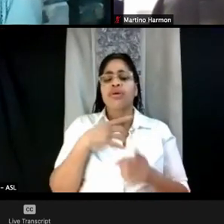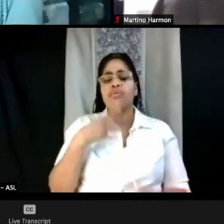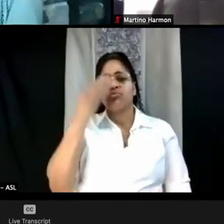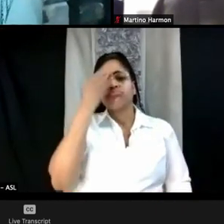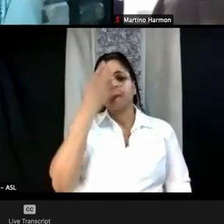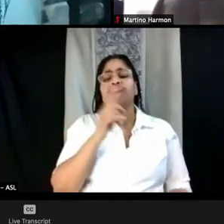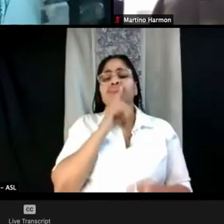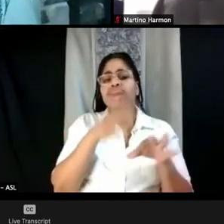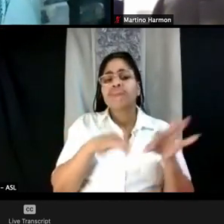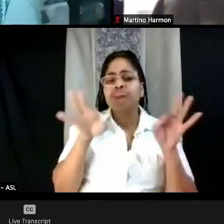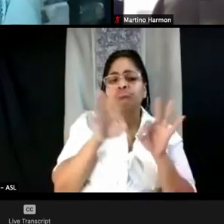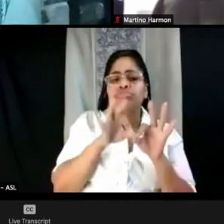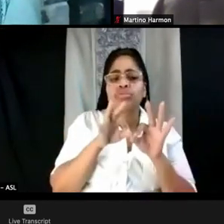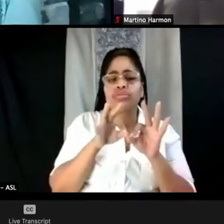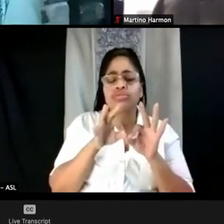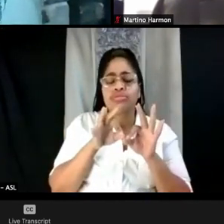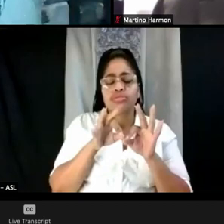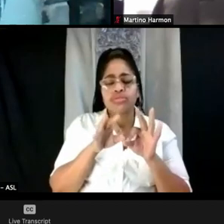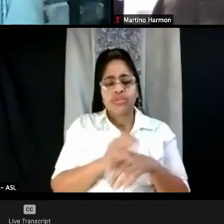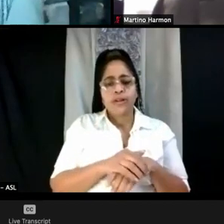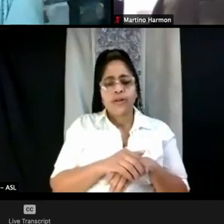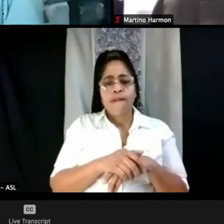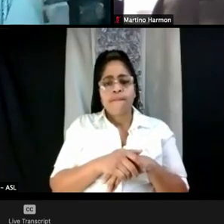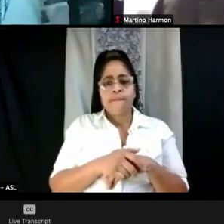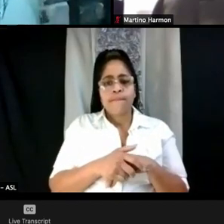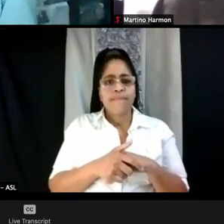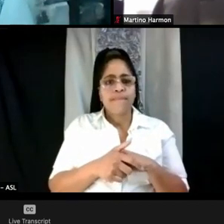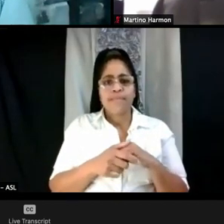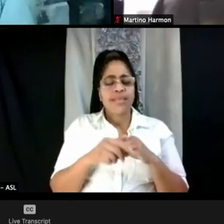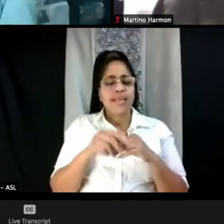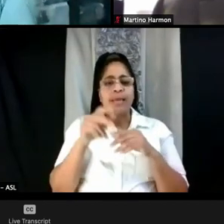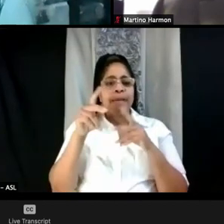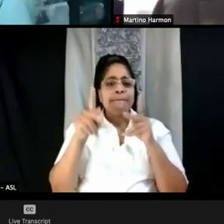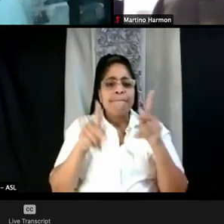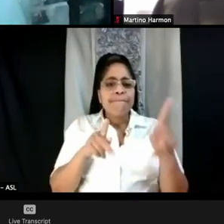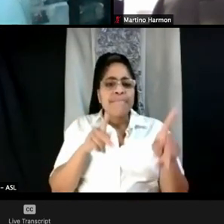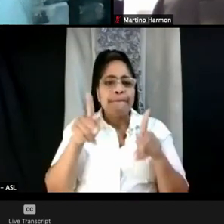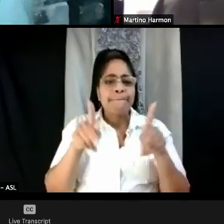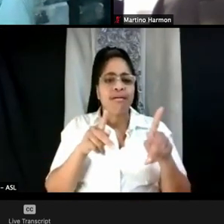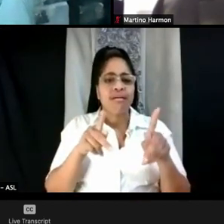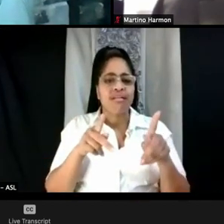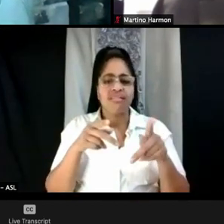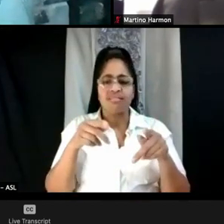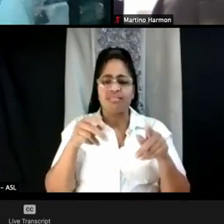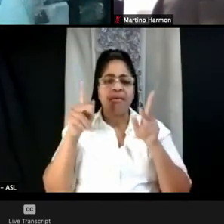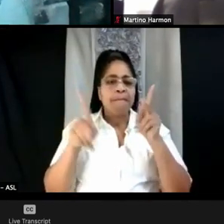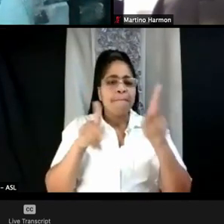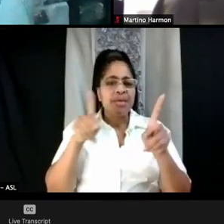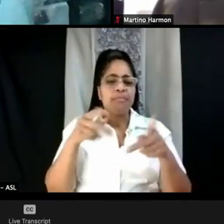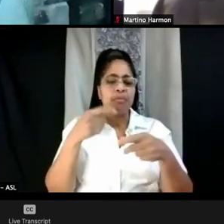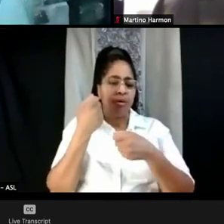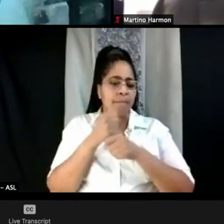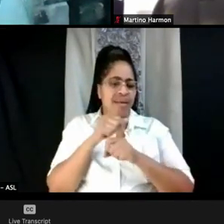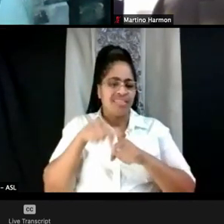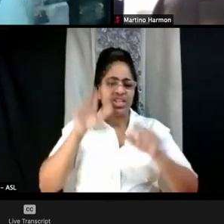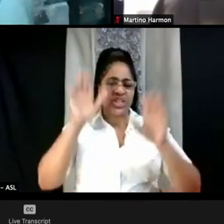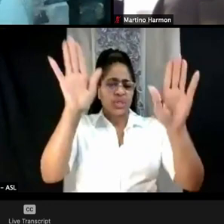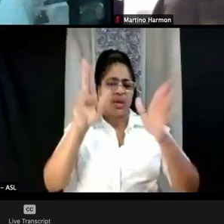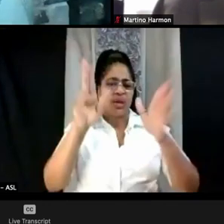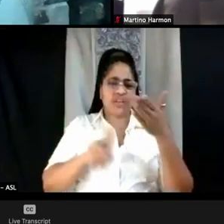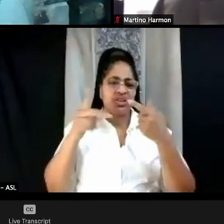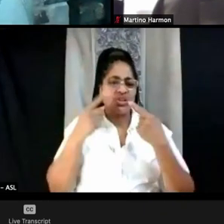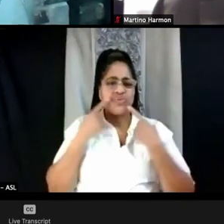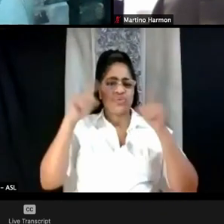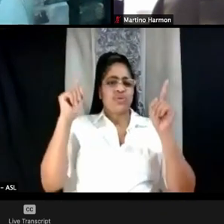to, again, acknowledge, it's people. People are what make this great university work. It's